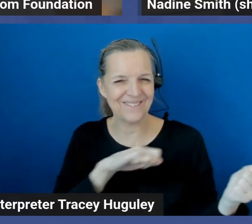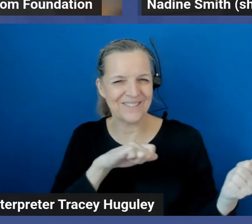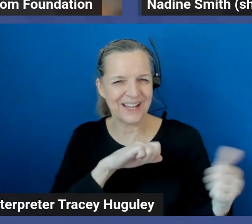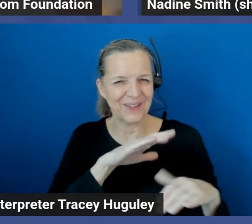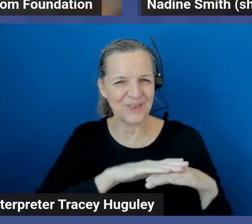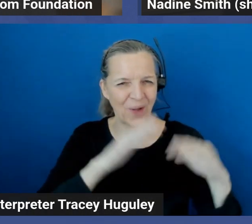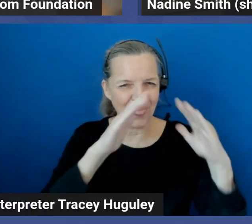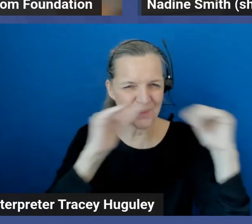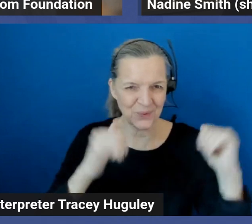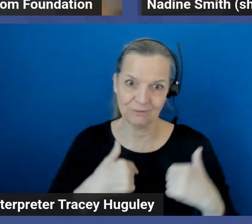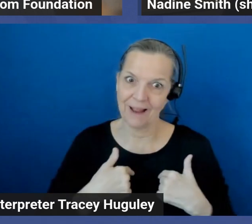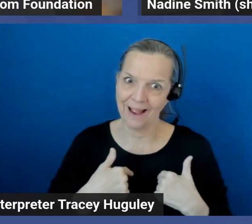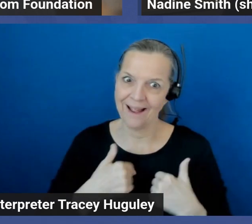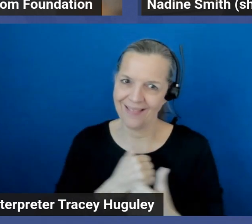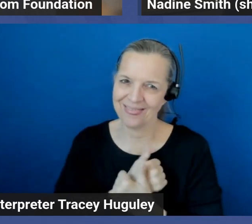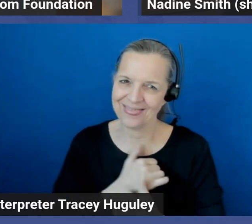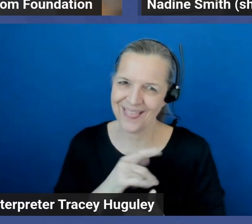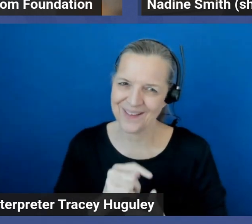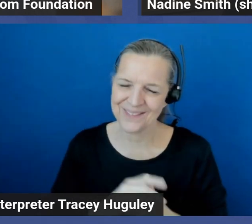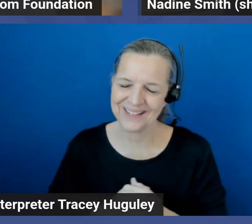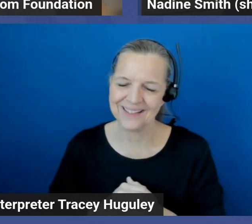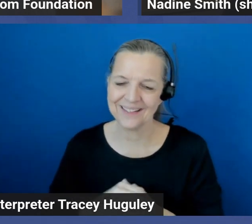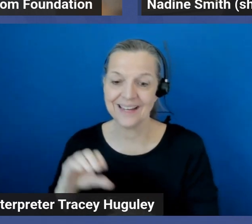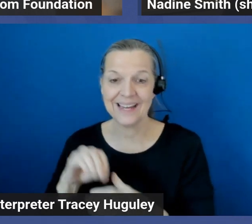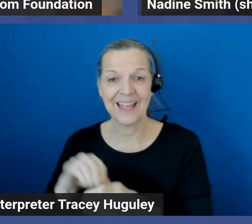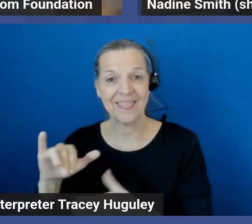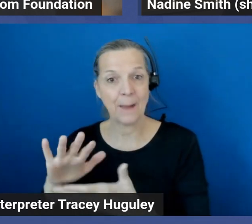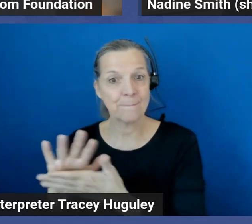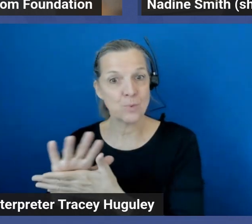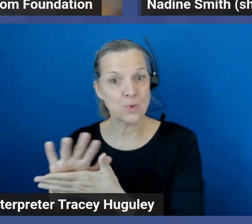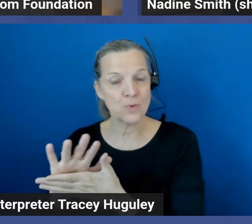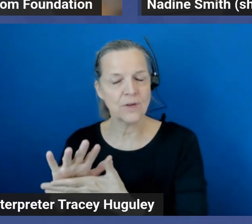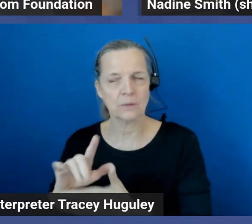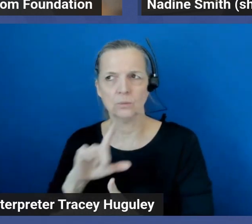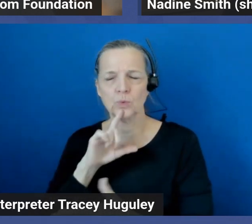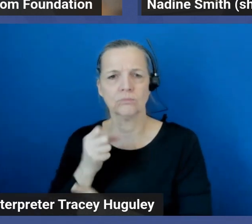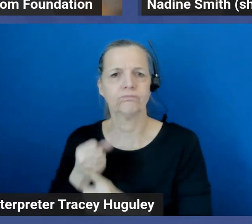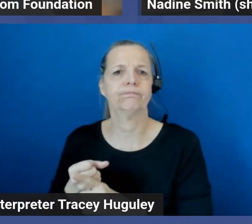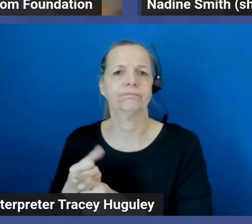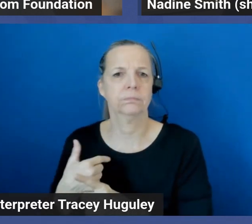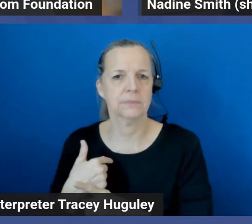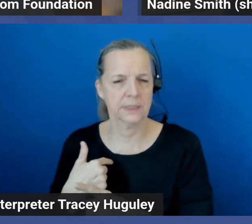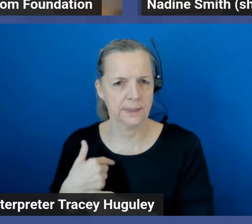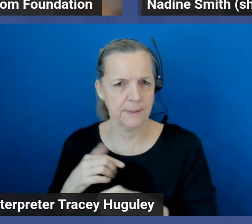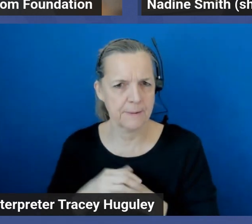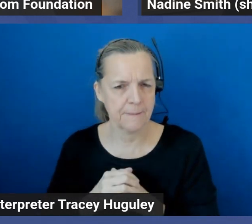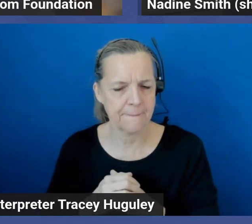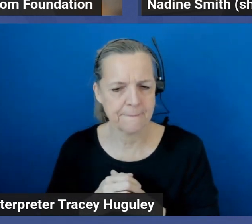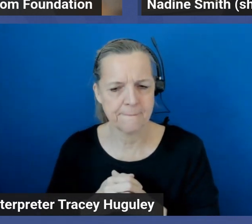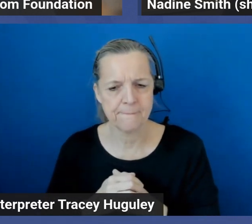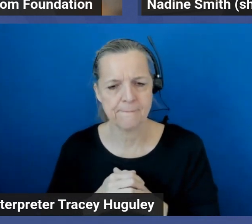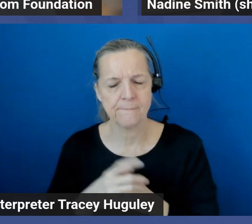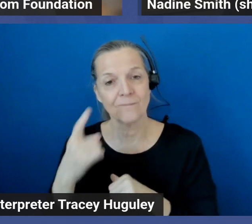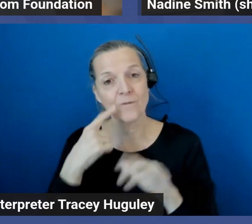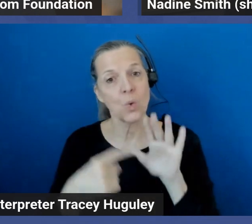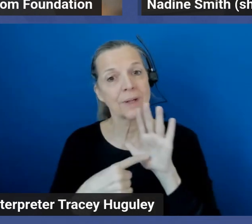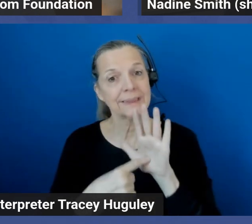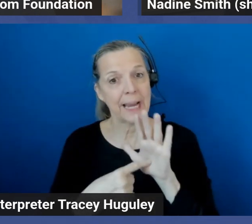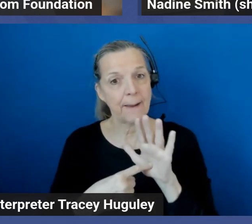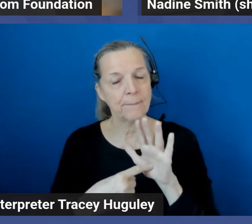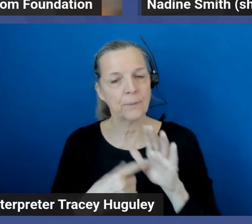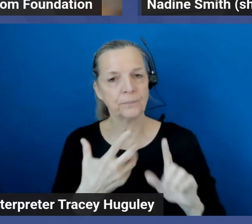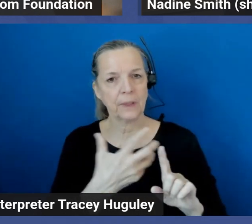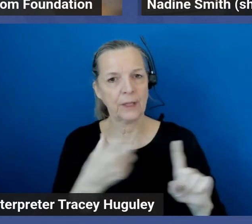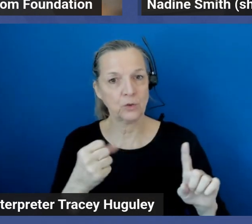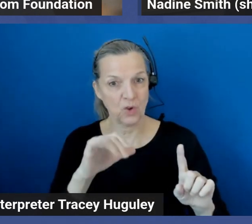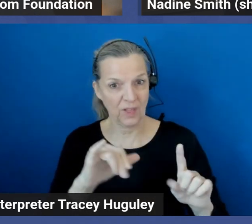several things in this picture that struck me. Okay. So, for example, they took